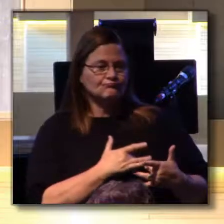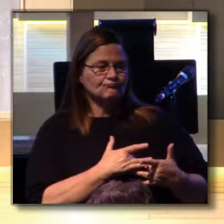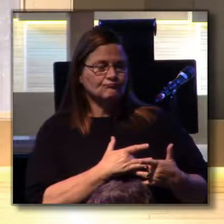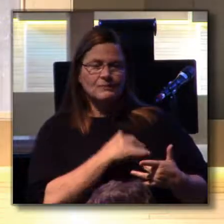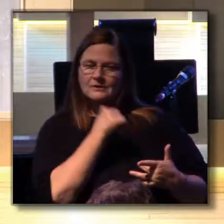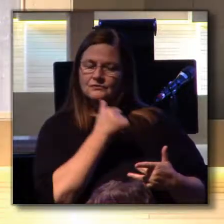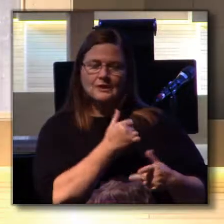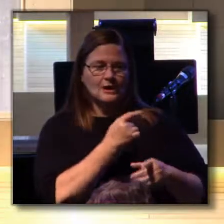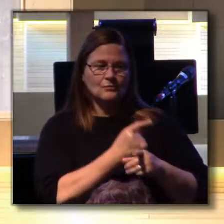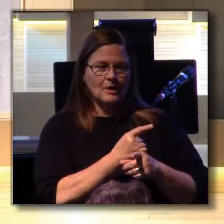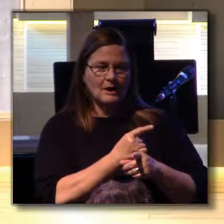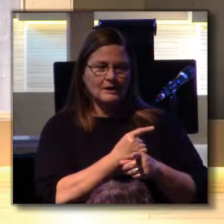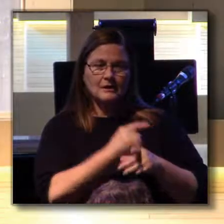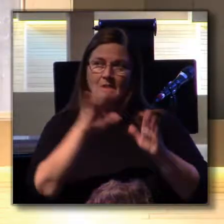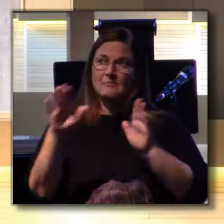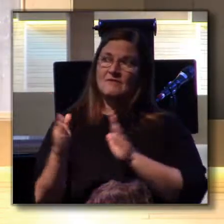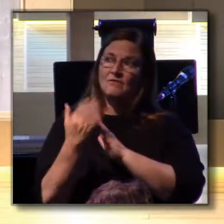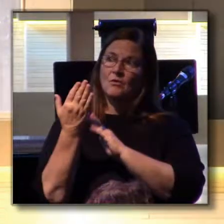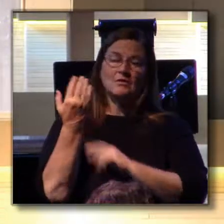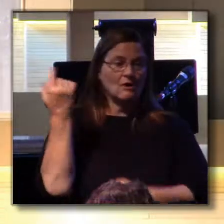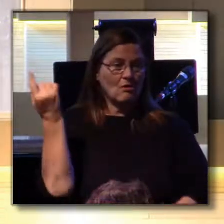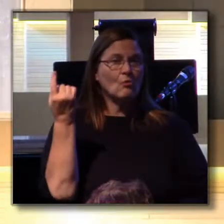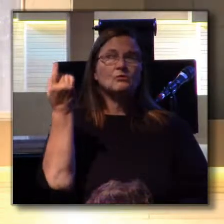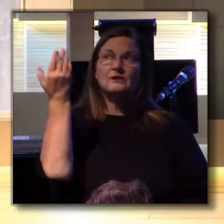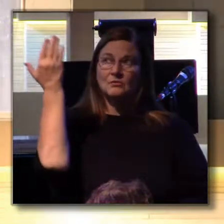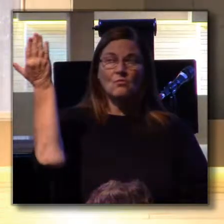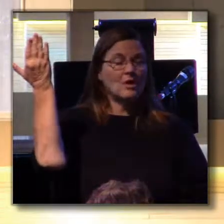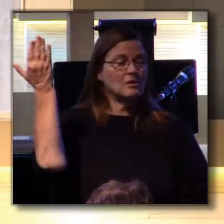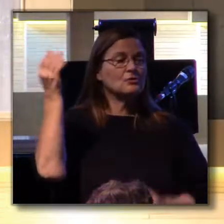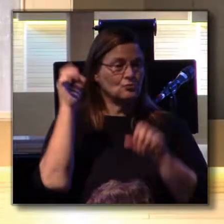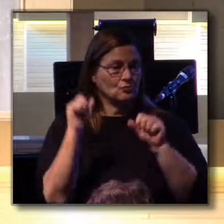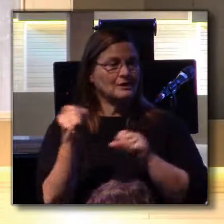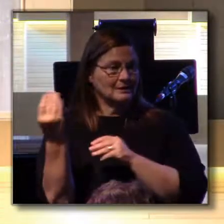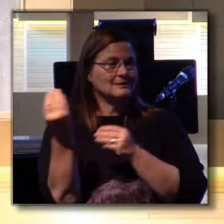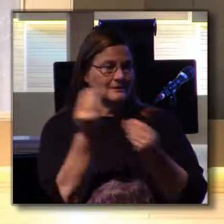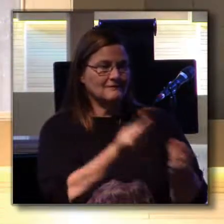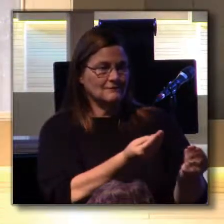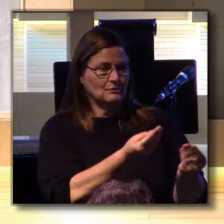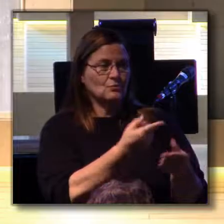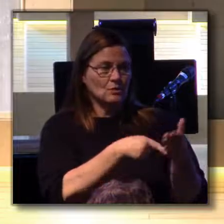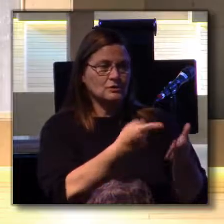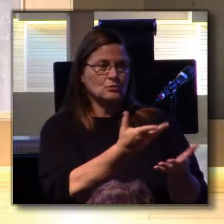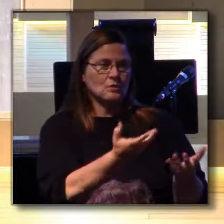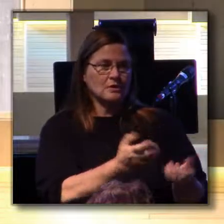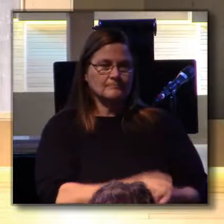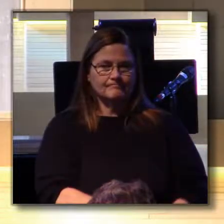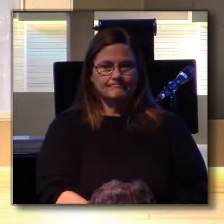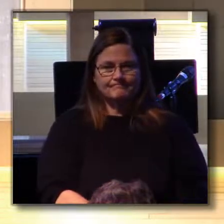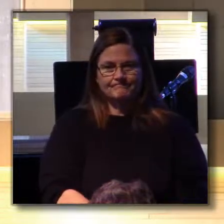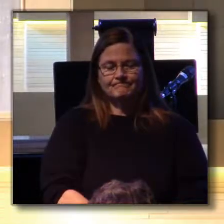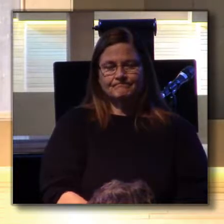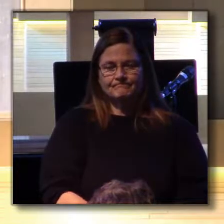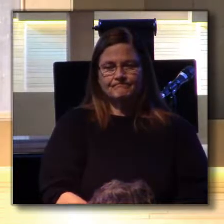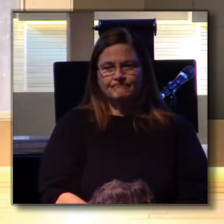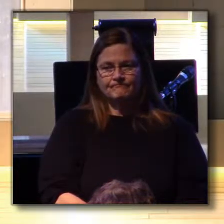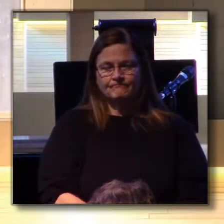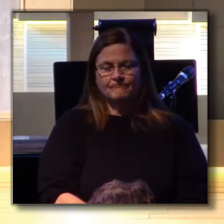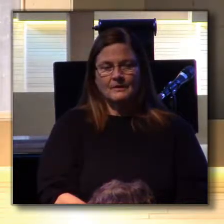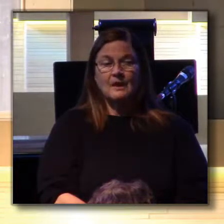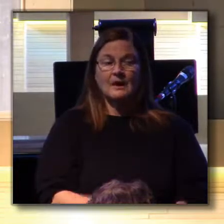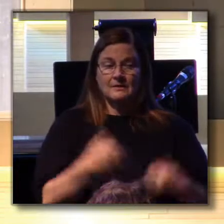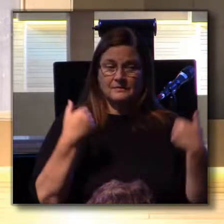only one who can give you what you want. And he challenges him, and this young